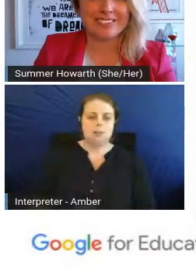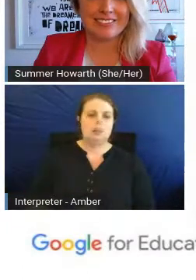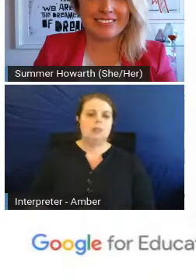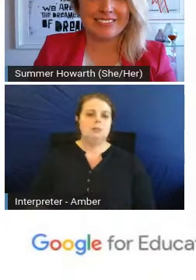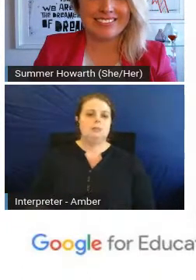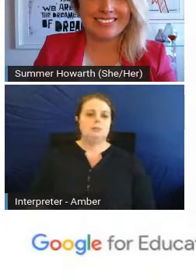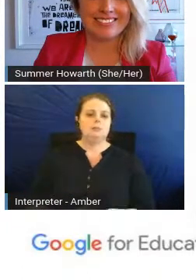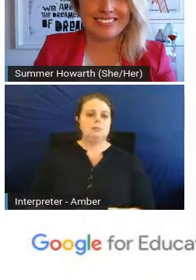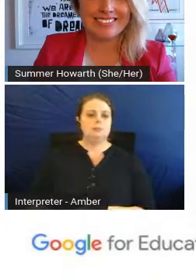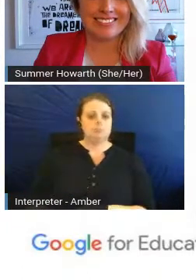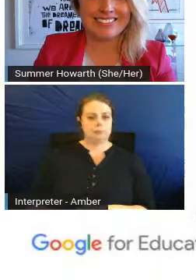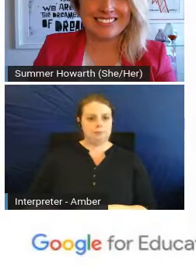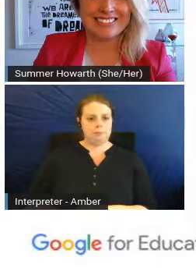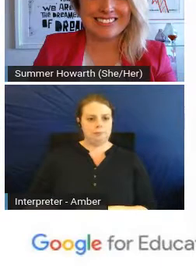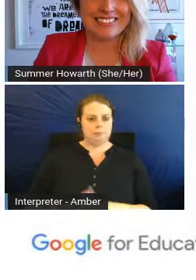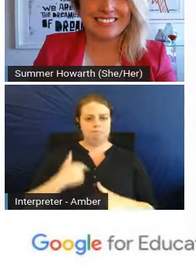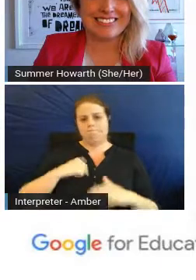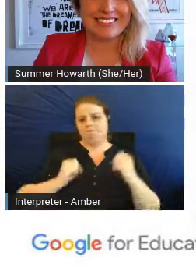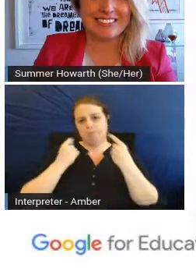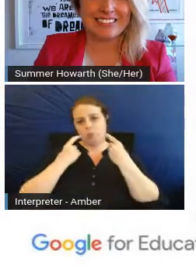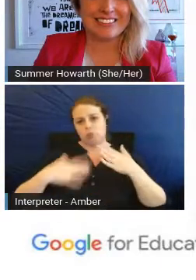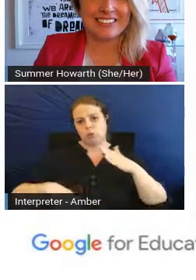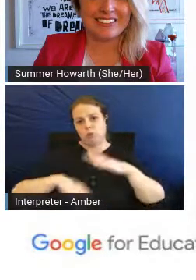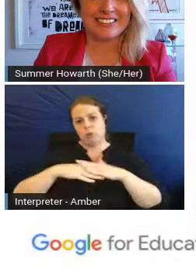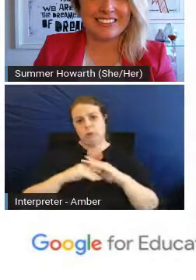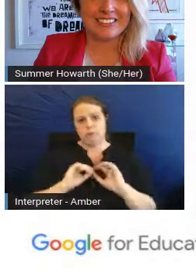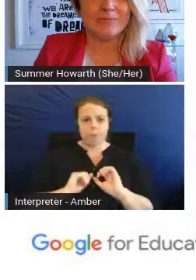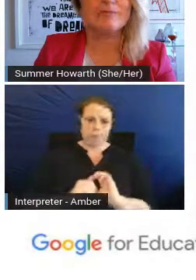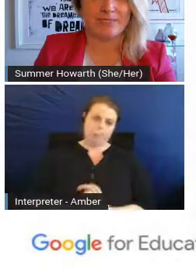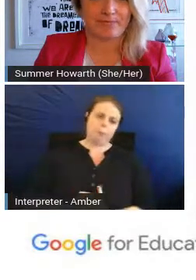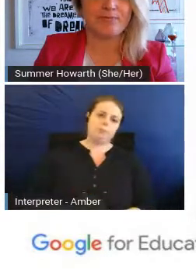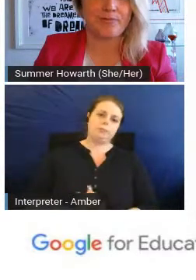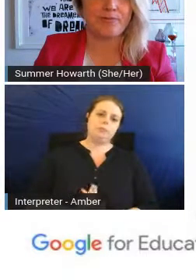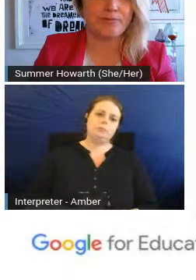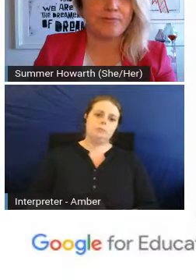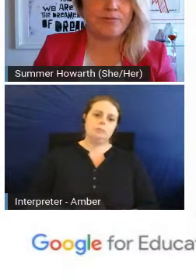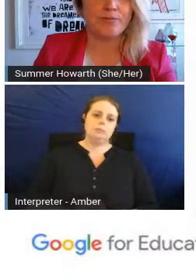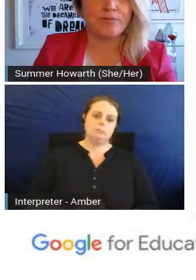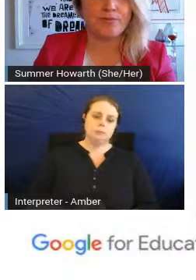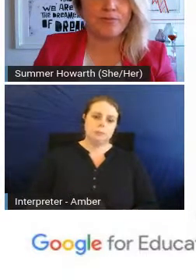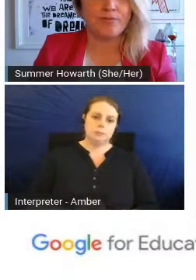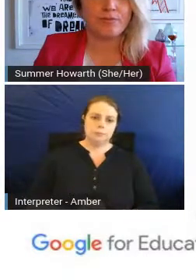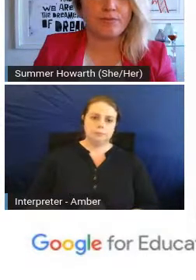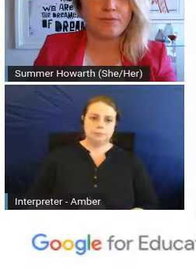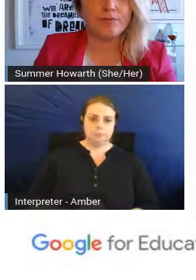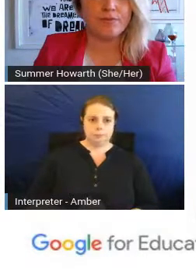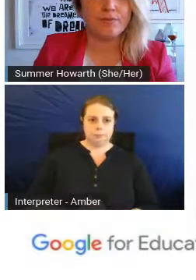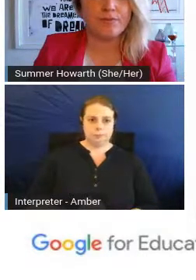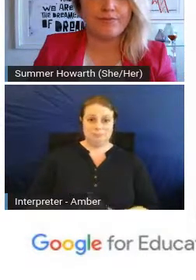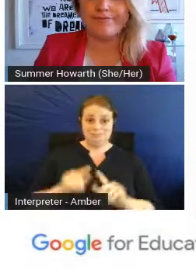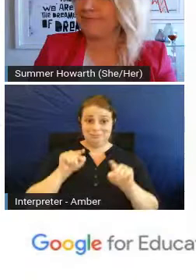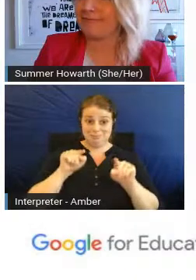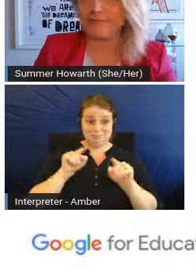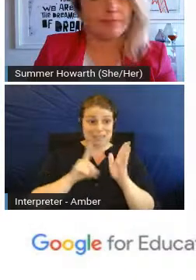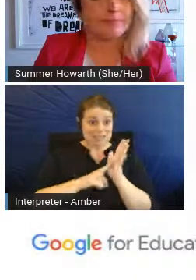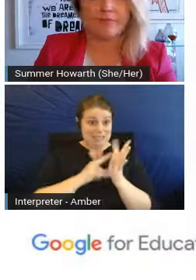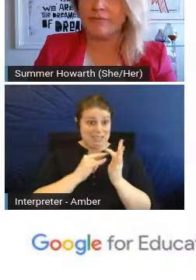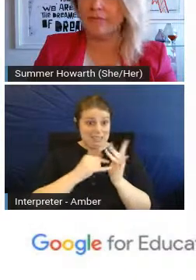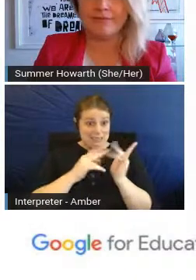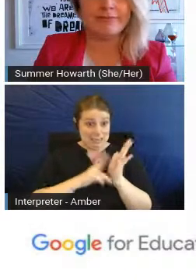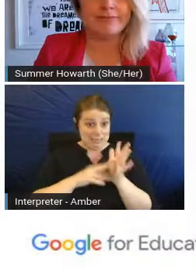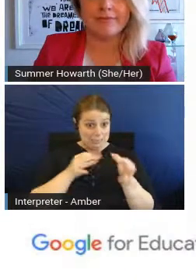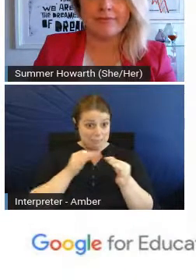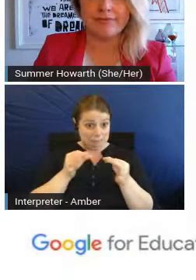is, I'll just bring up the whole thing. Oh, one more. What we're going to do is, this is not a lesson plan in the sense of you